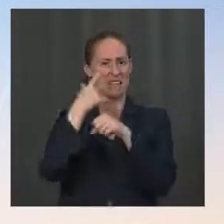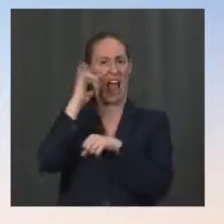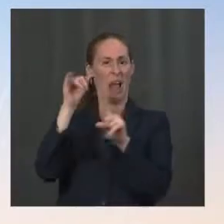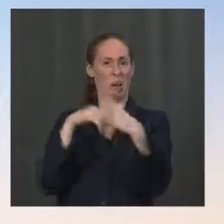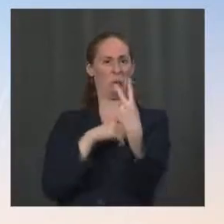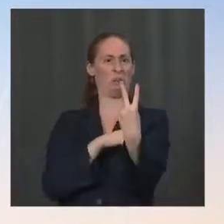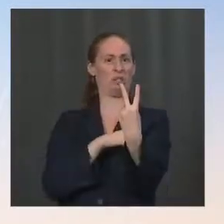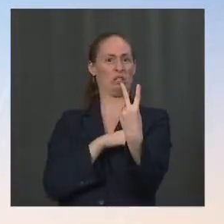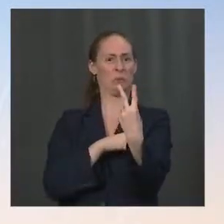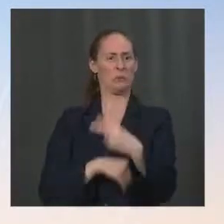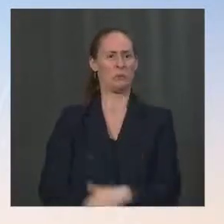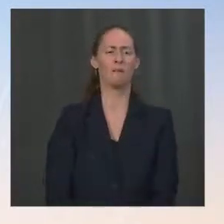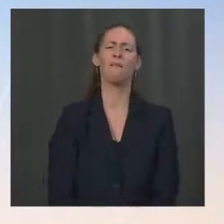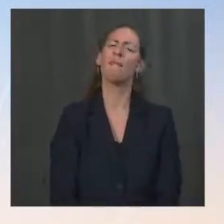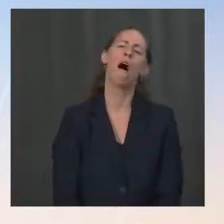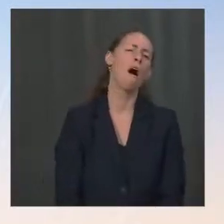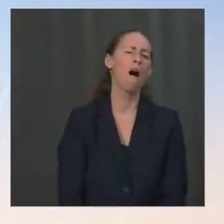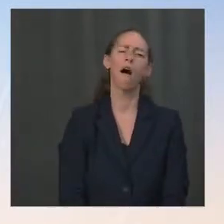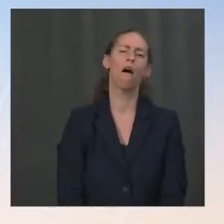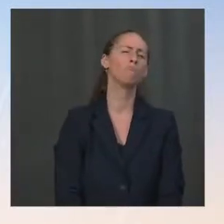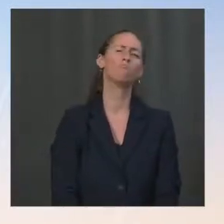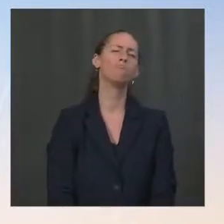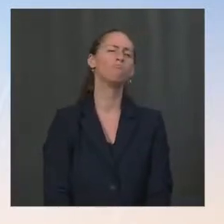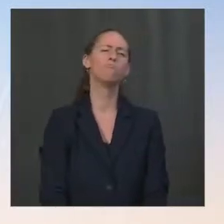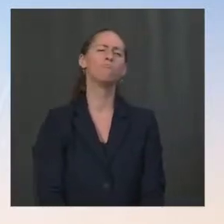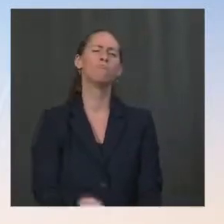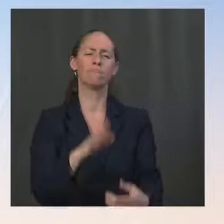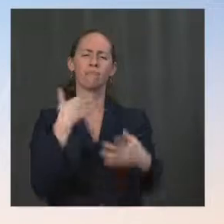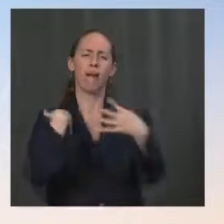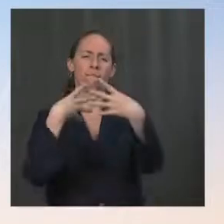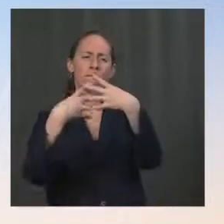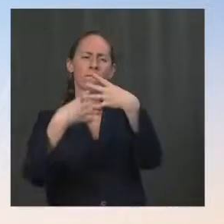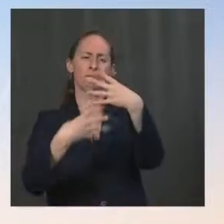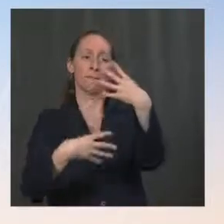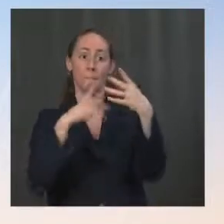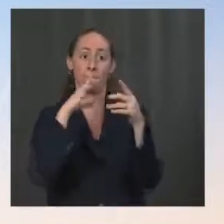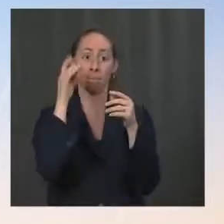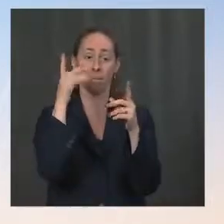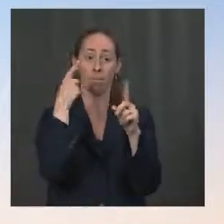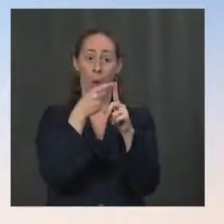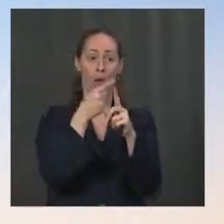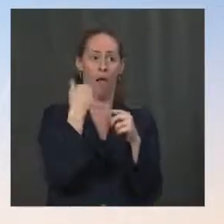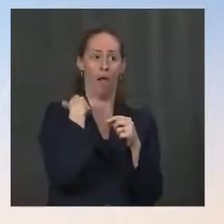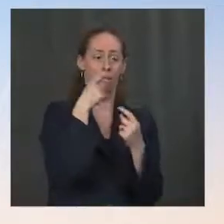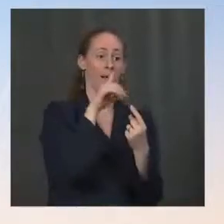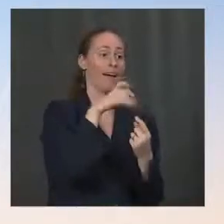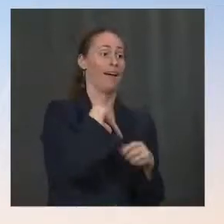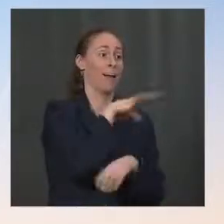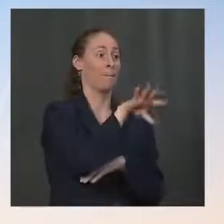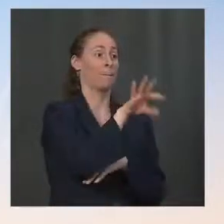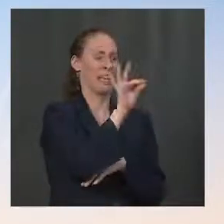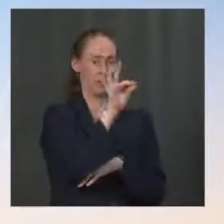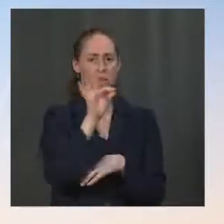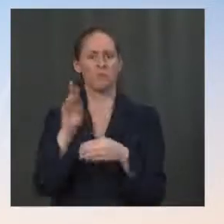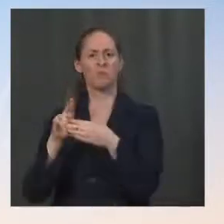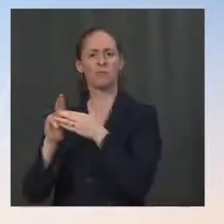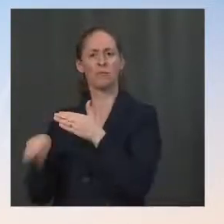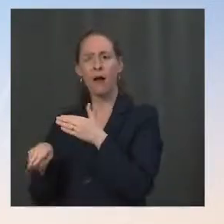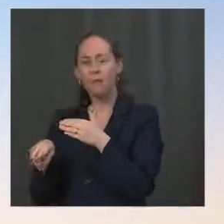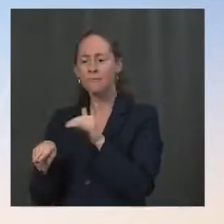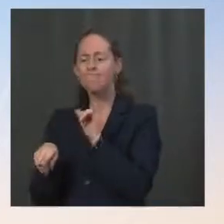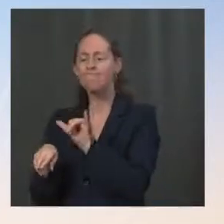options, but there are consequences to every option. That is my point. So let's take your example. If we had evacuated and moved